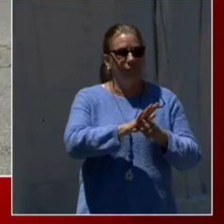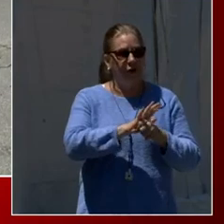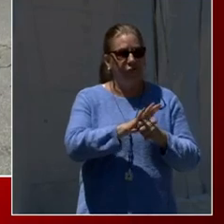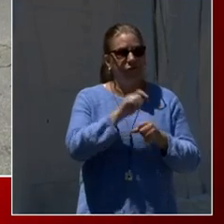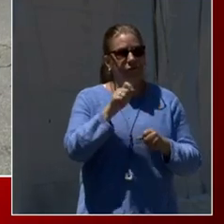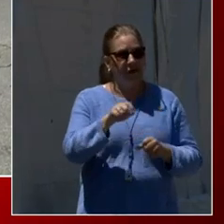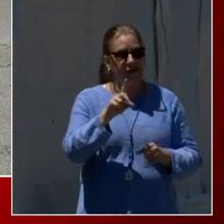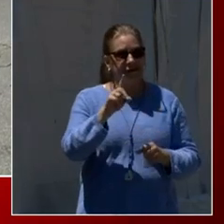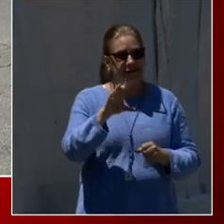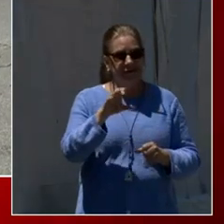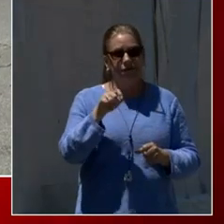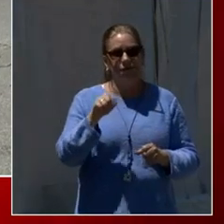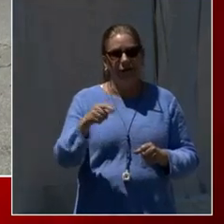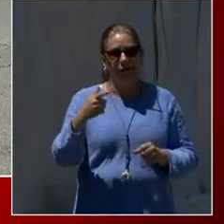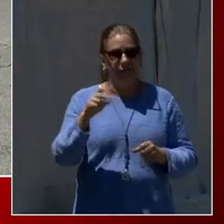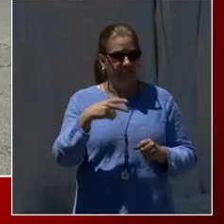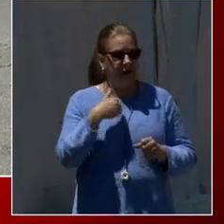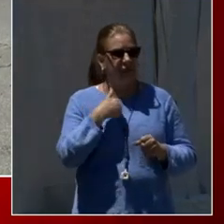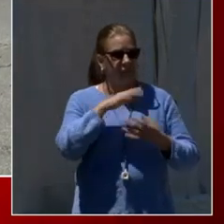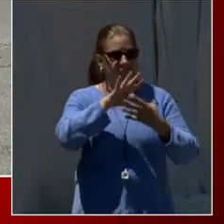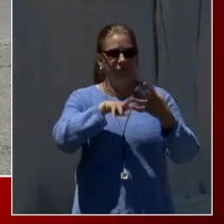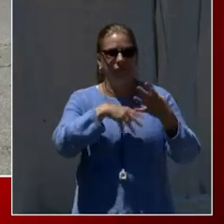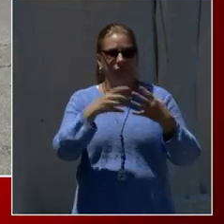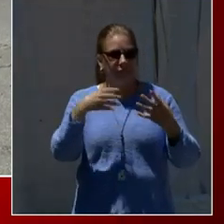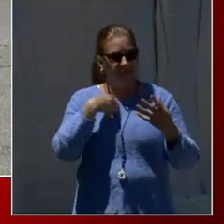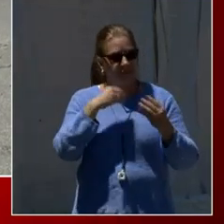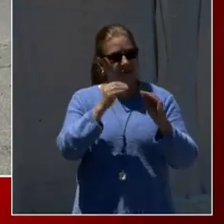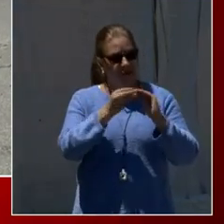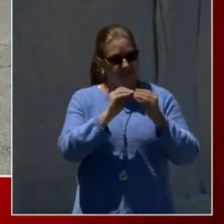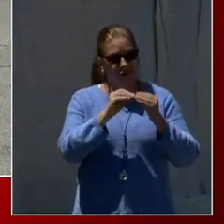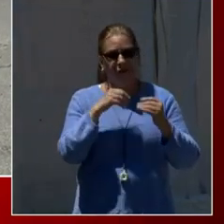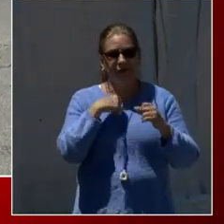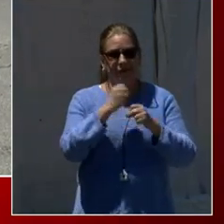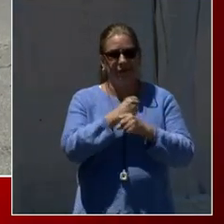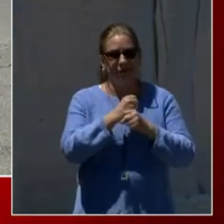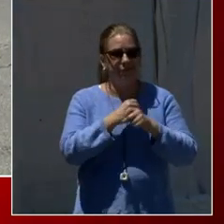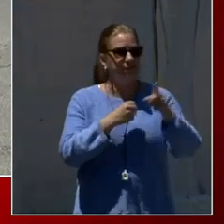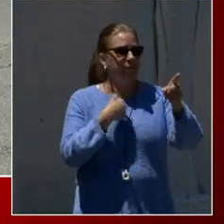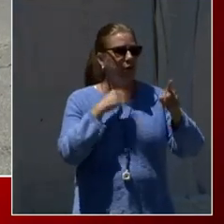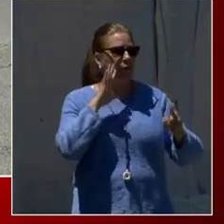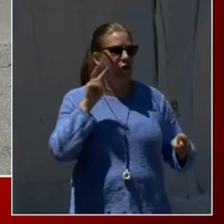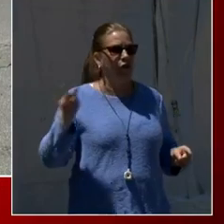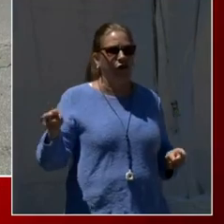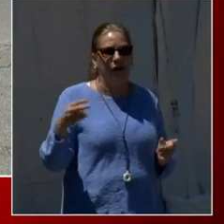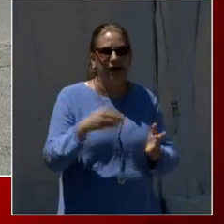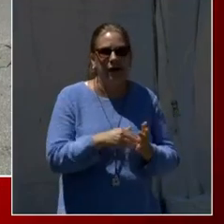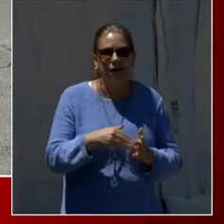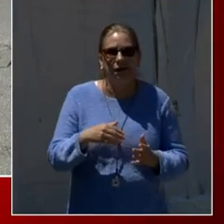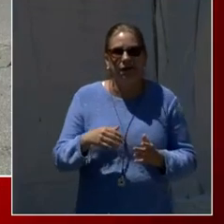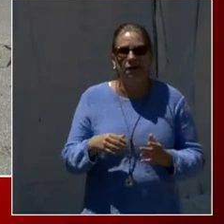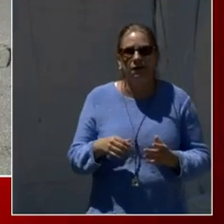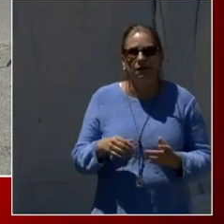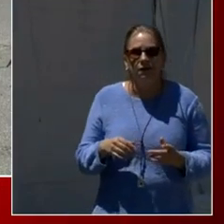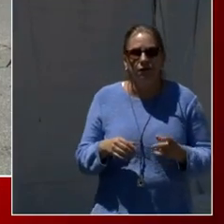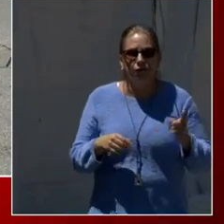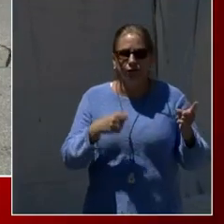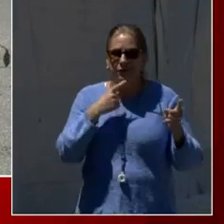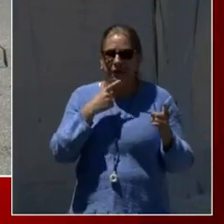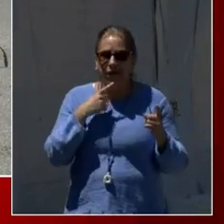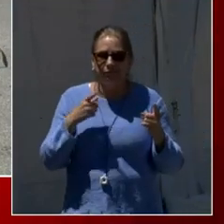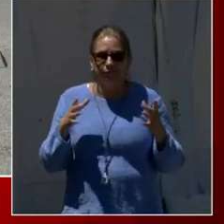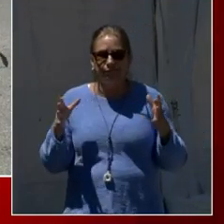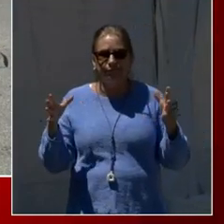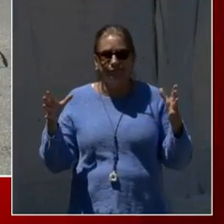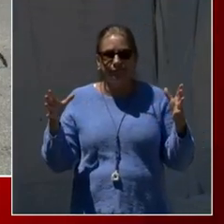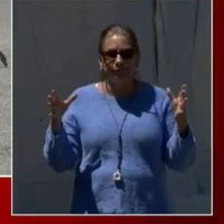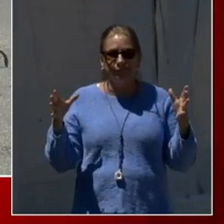send it. So can I just follow up 2 quick questions? So I know you factor out congregate settings for community spread. Will you factor